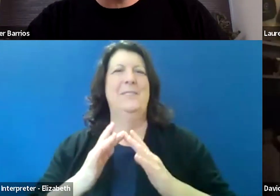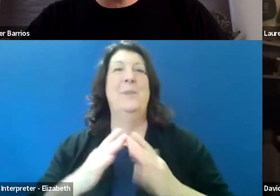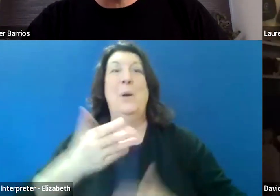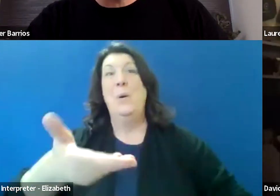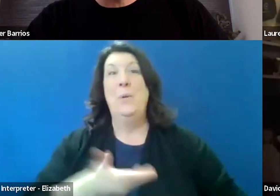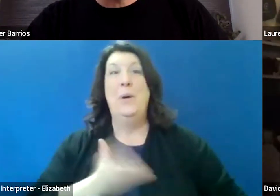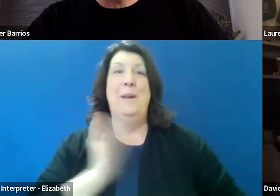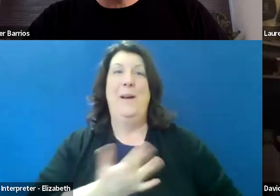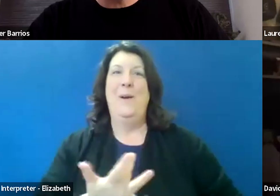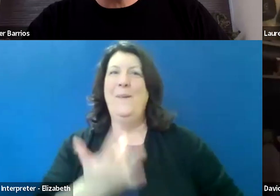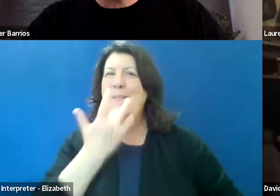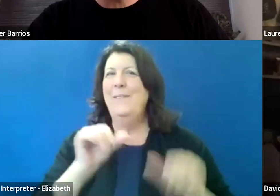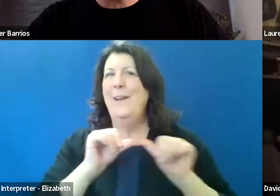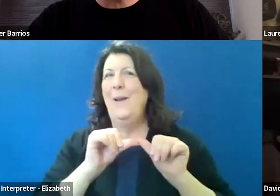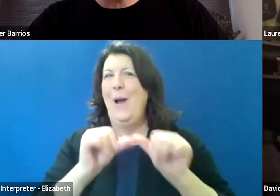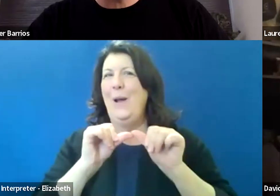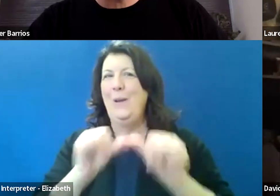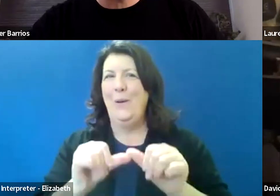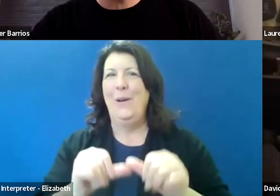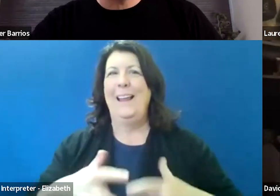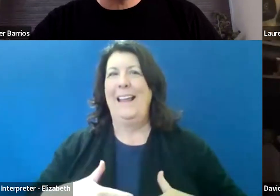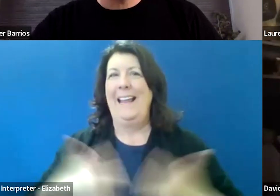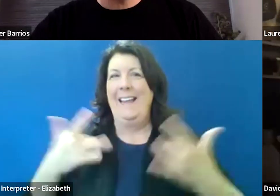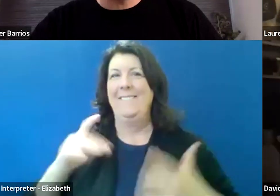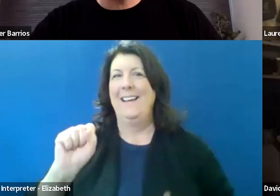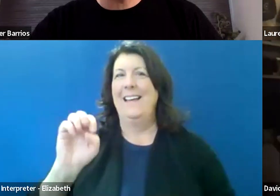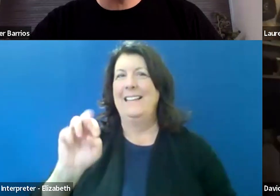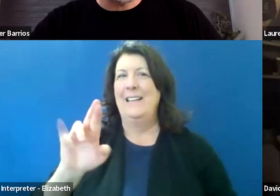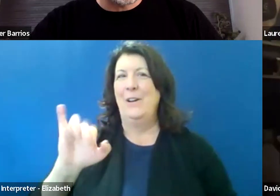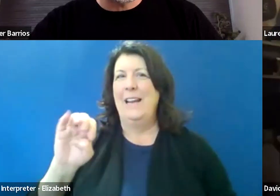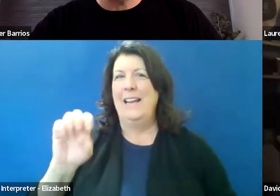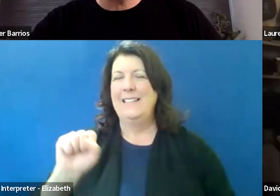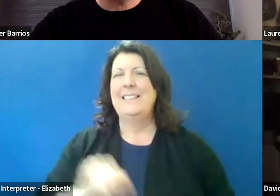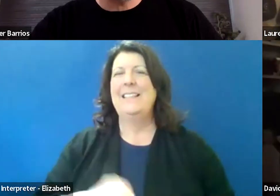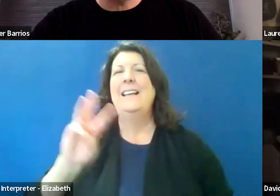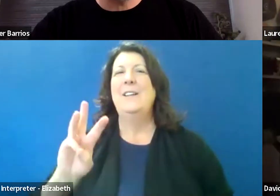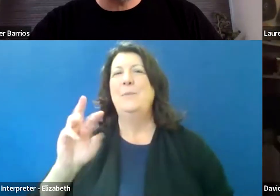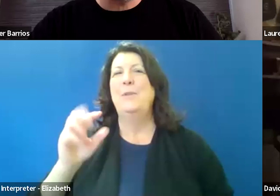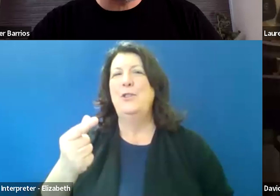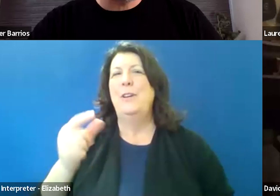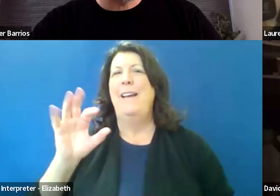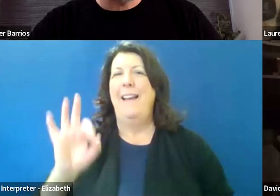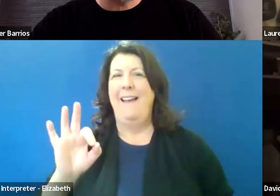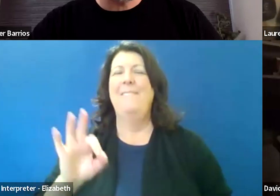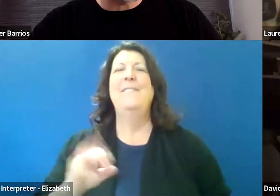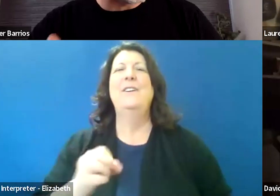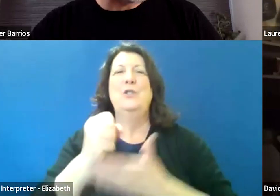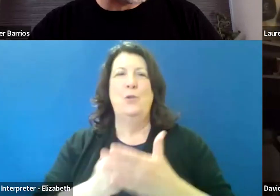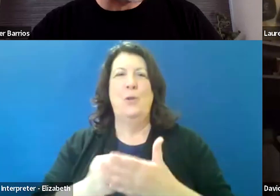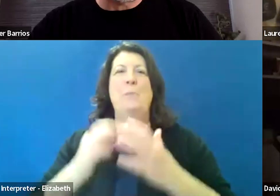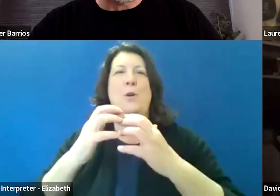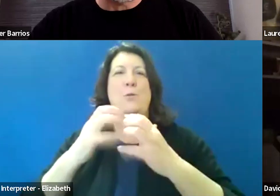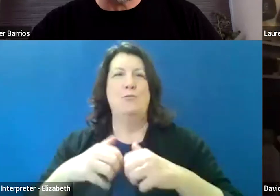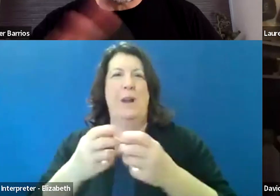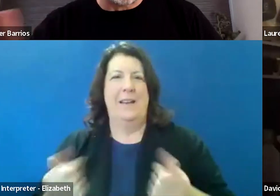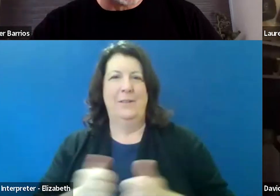favorite ongoing event series, WGF Library Script Breakdown. I'm Lauren O'Connor, your co-host for this event. And I'm